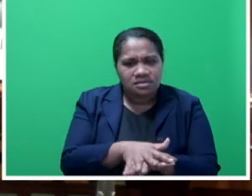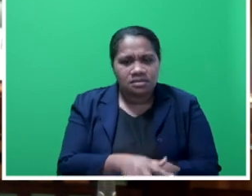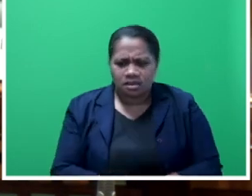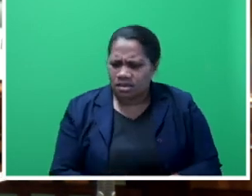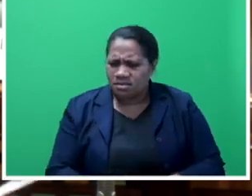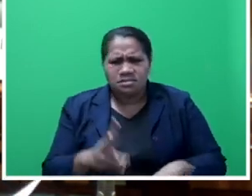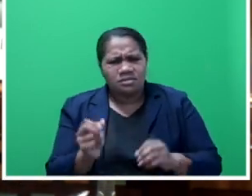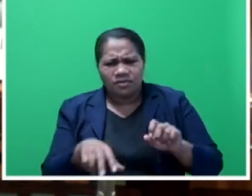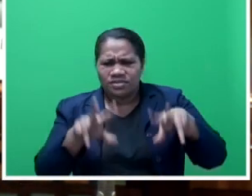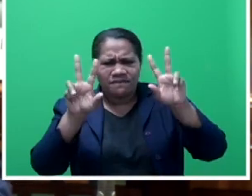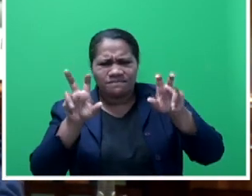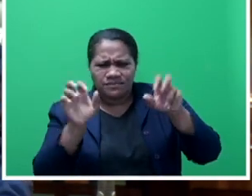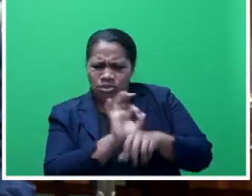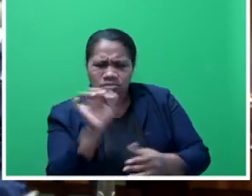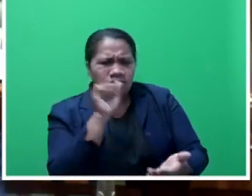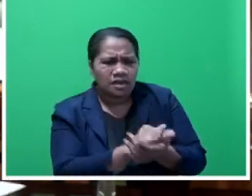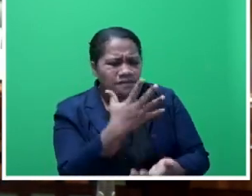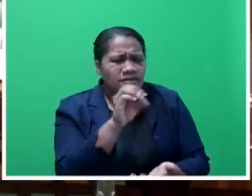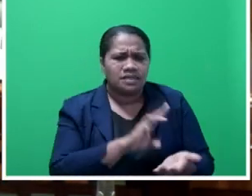incorrect. $15 billion debt.